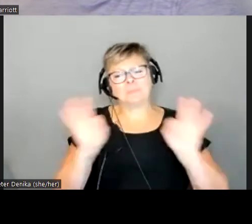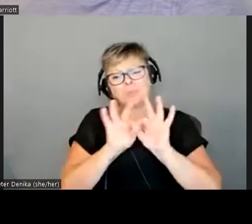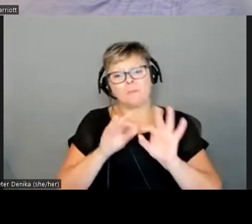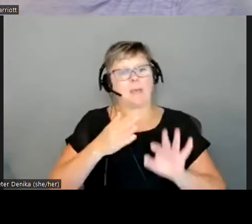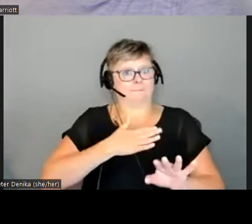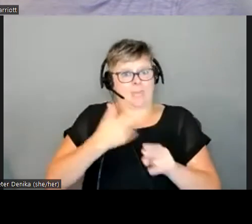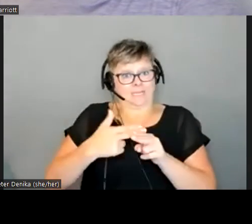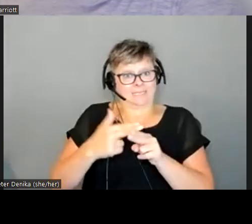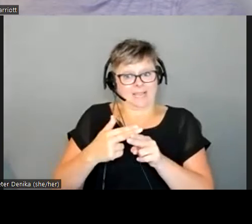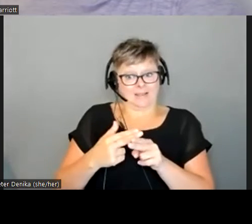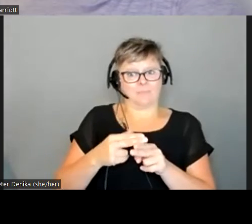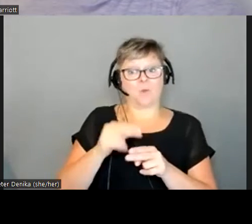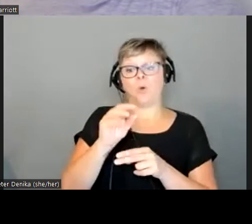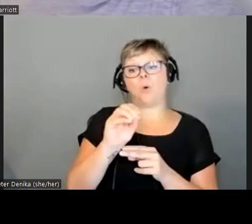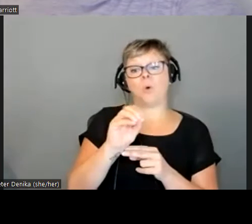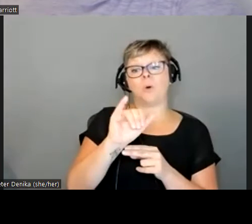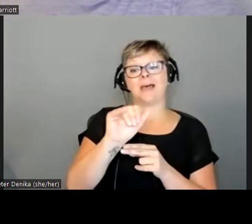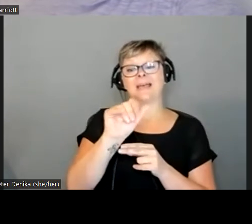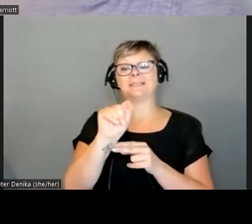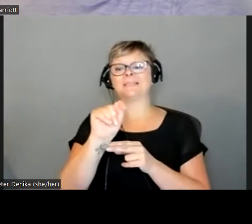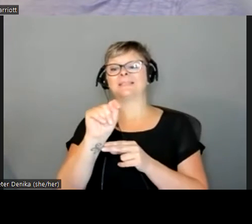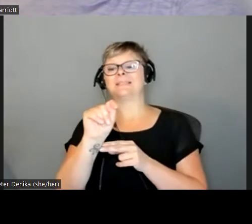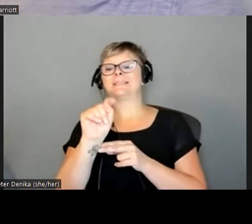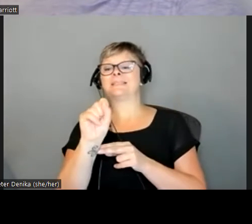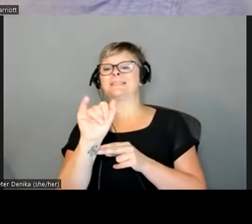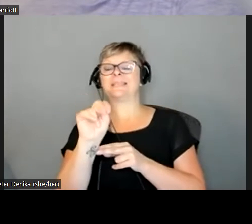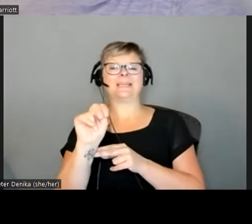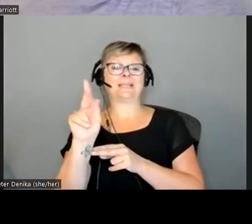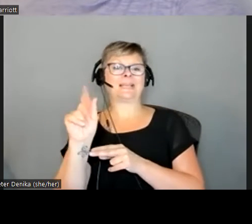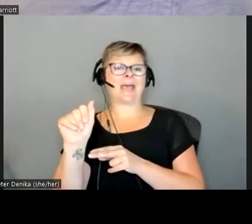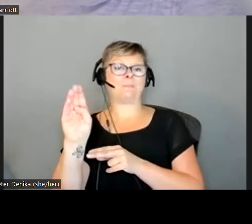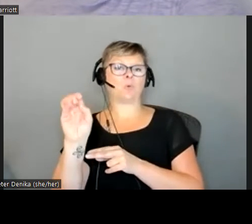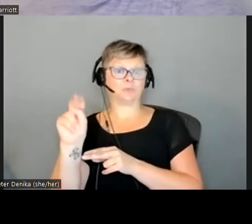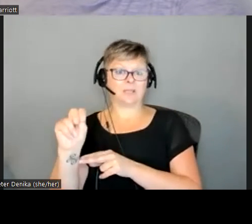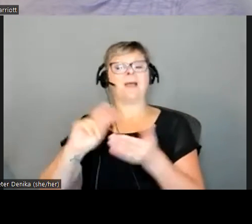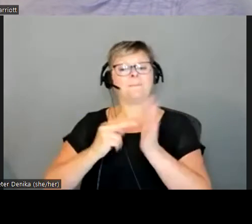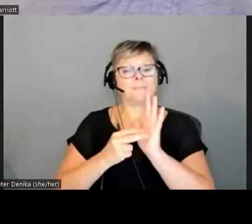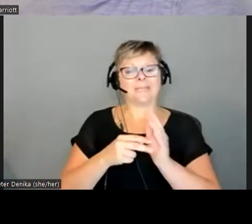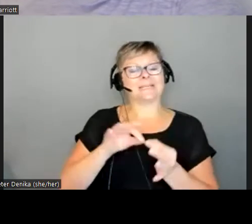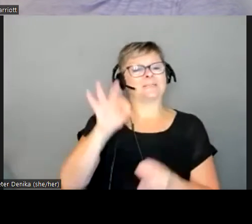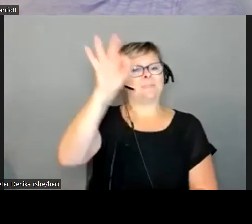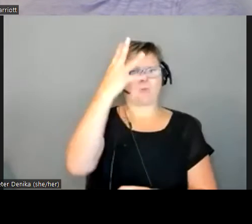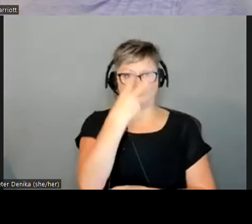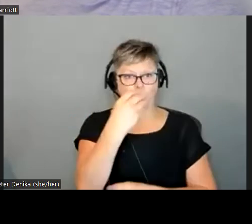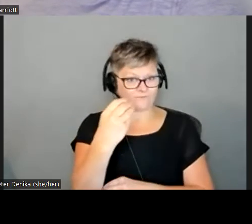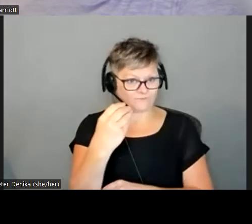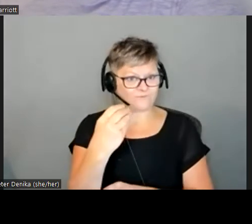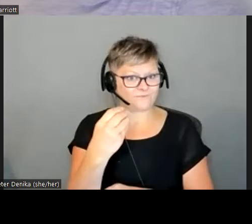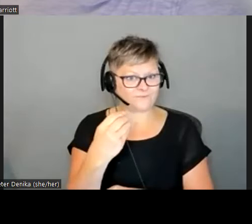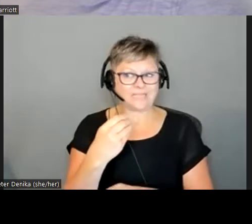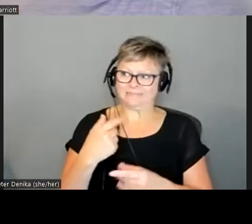name is Oetsin Gabu, which means spirit wolf. And I just recently inherited that through my